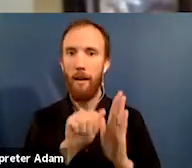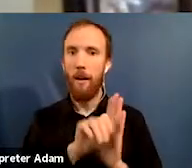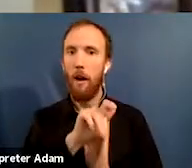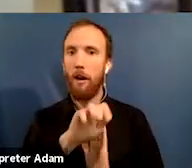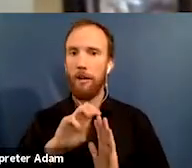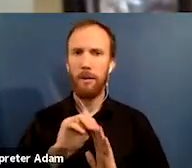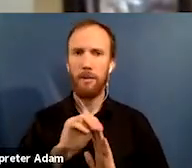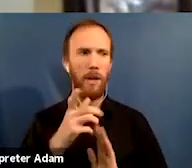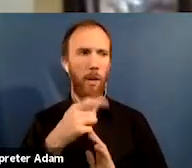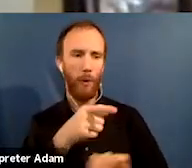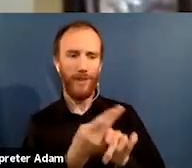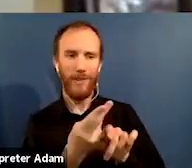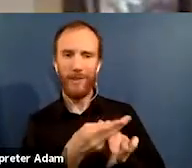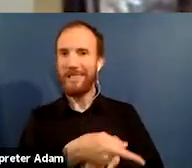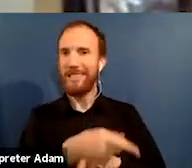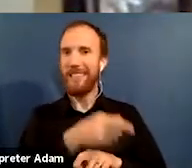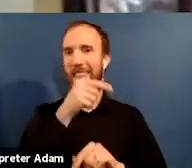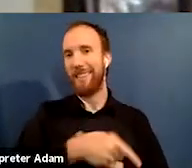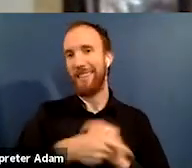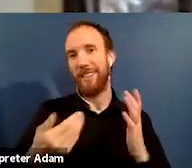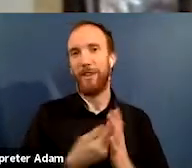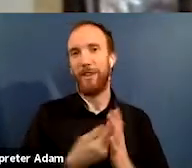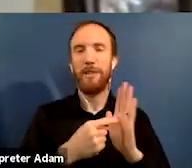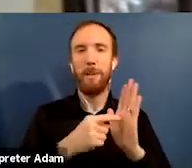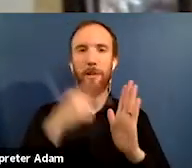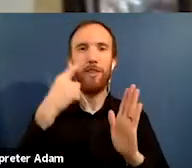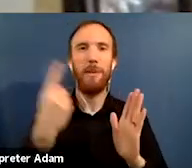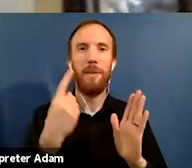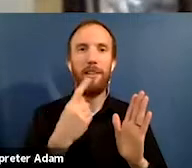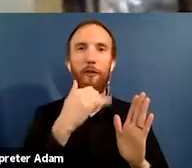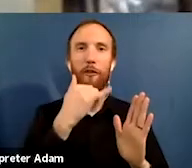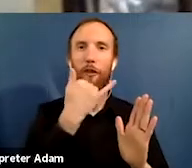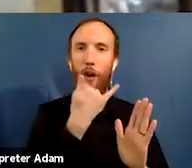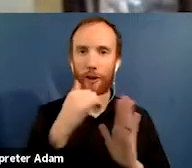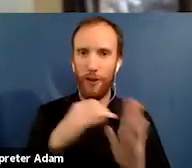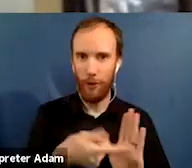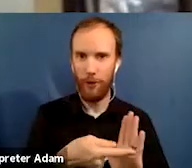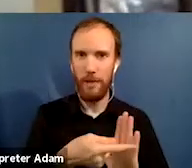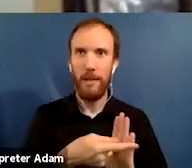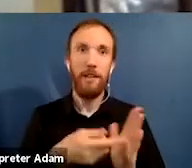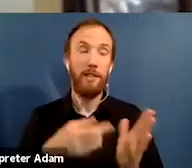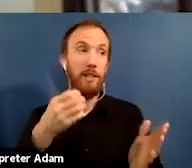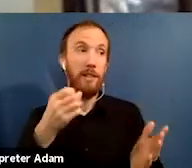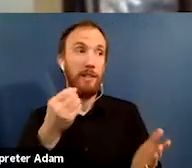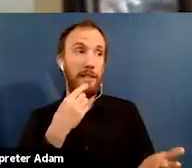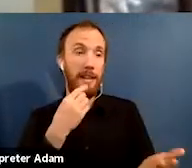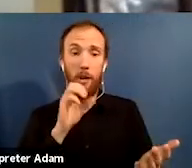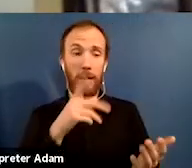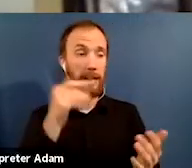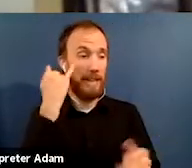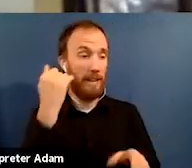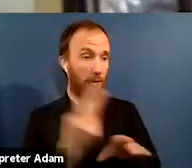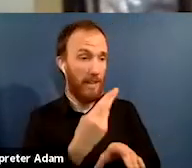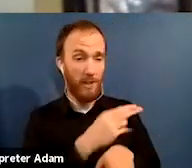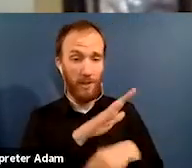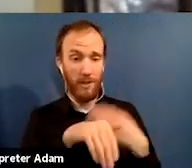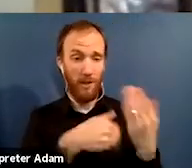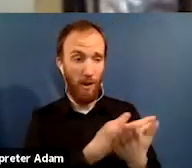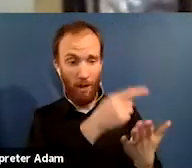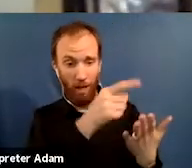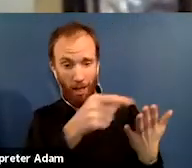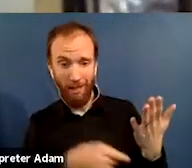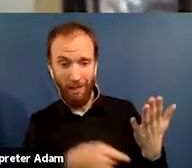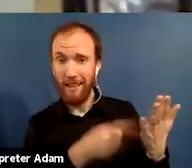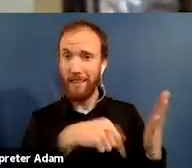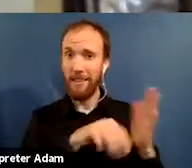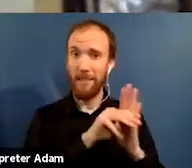to do and sort of imagine otherwise. Say, okay, well, this is what would happen if we accelerate our already existing biased choices. Let's imagine